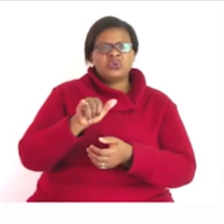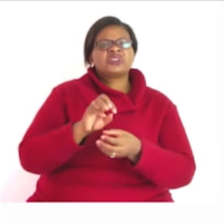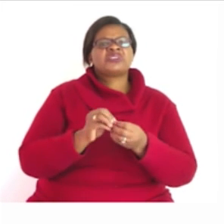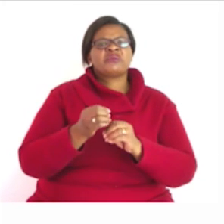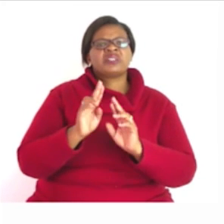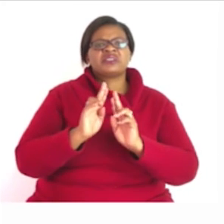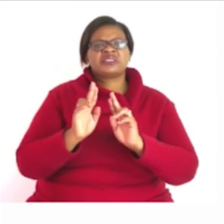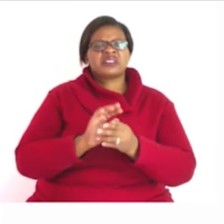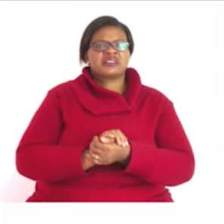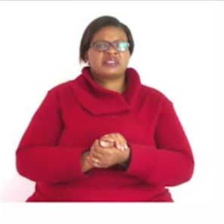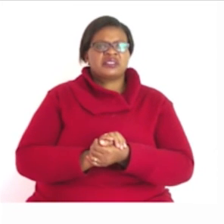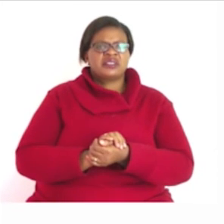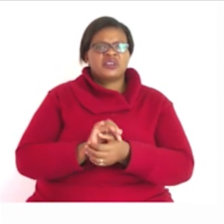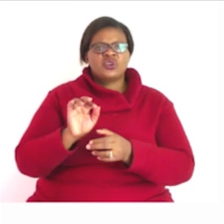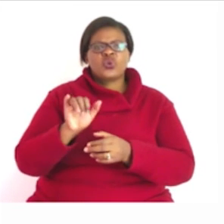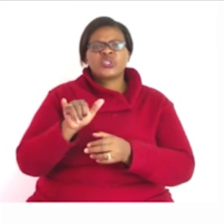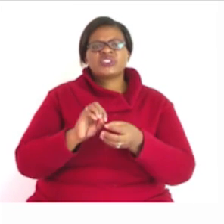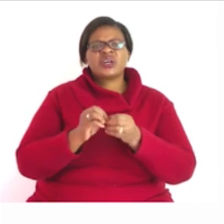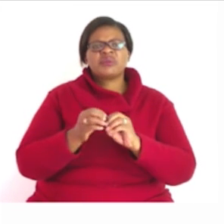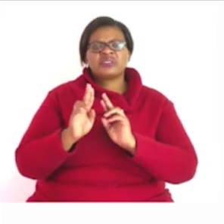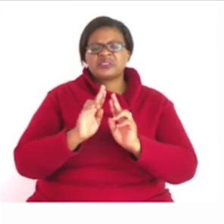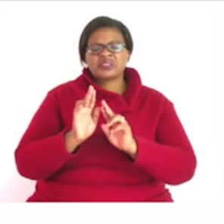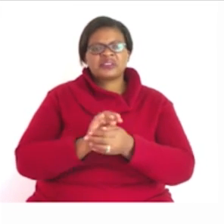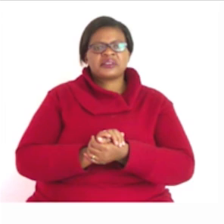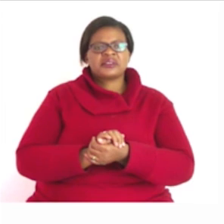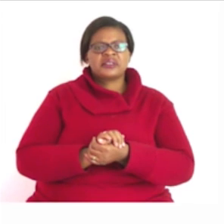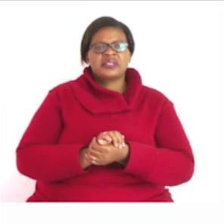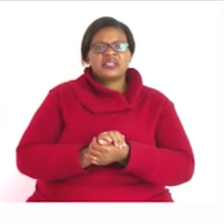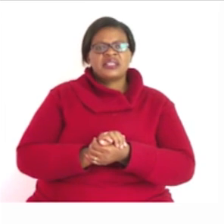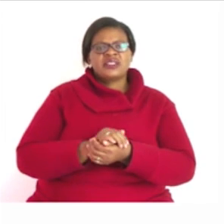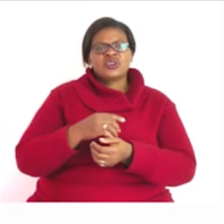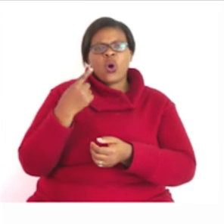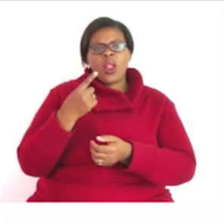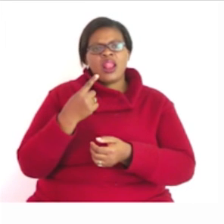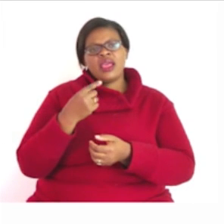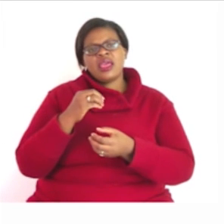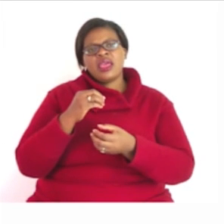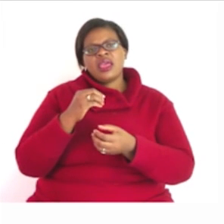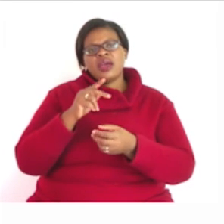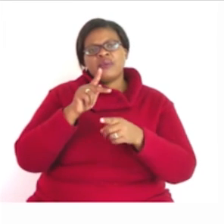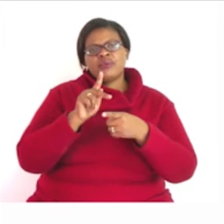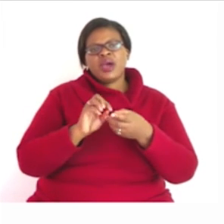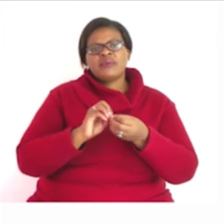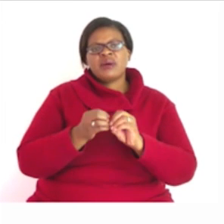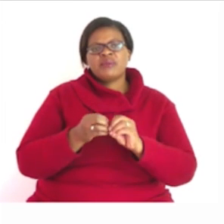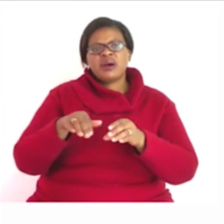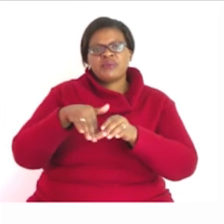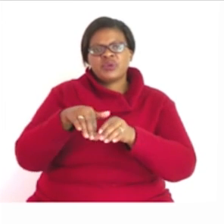that? Which number is speaking like that? Saying that I am the only prime number between 81 and 90.